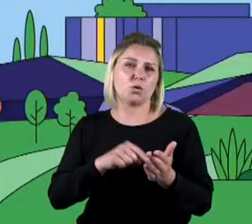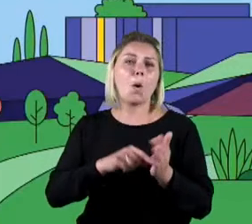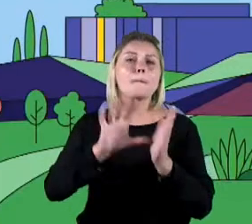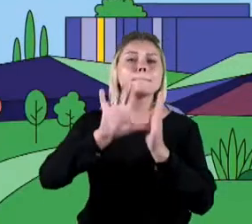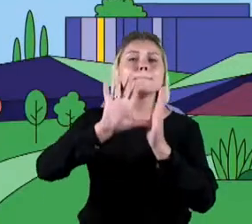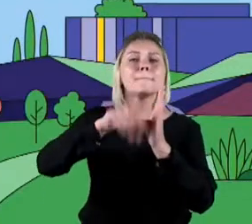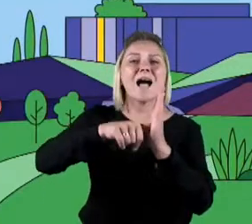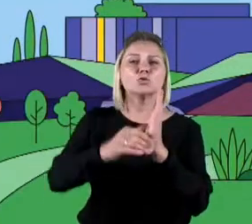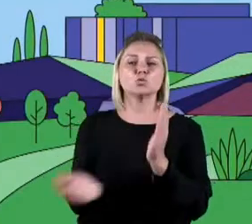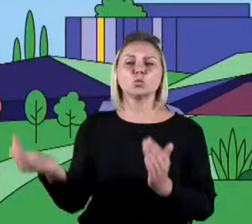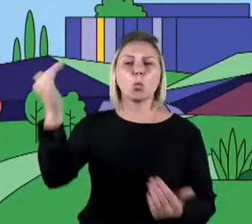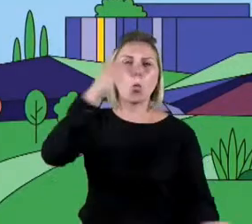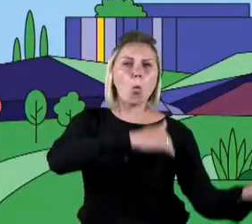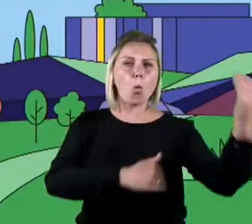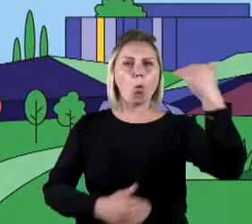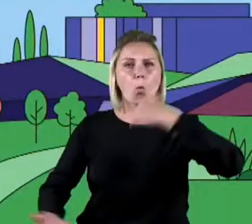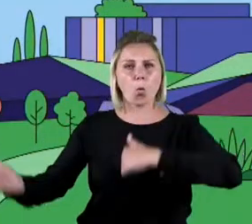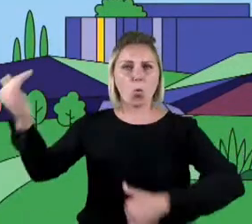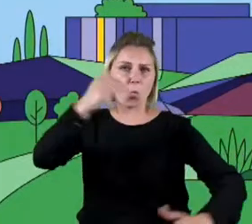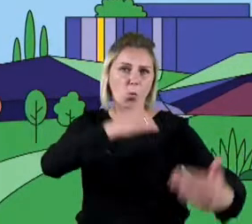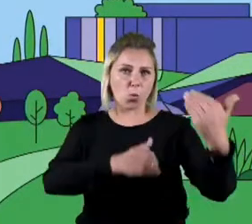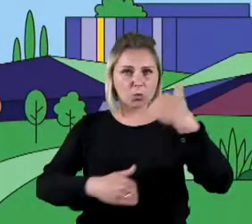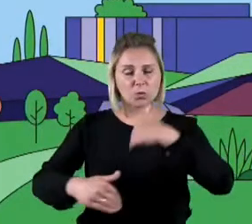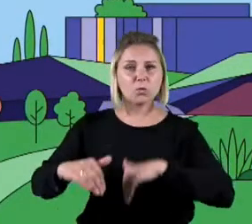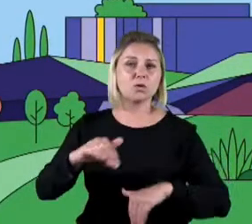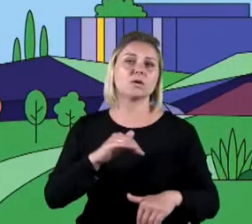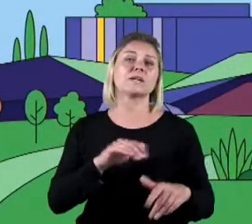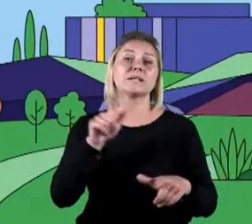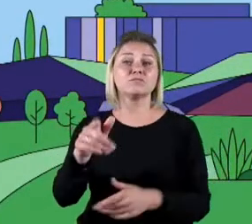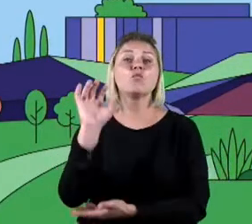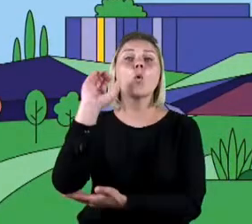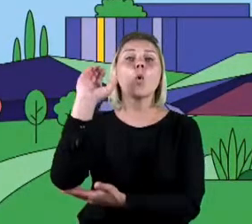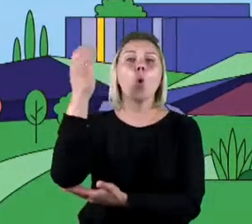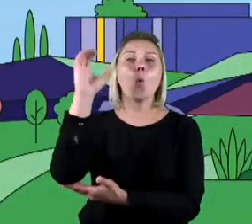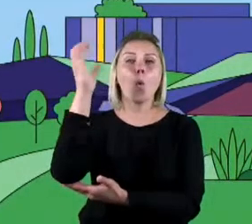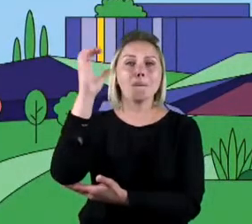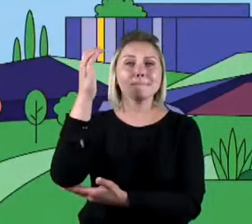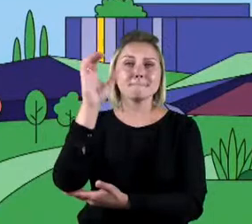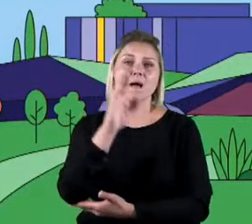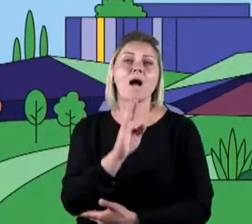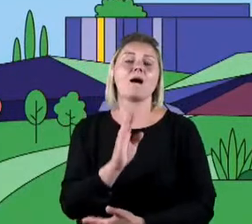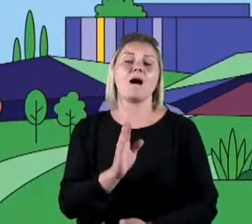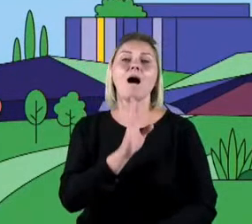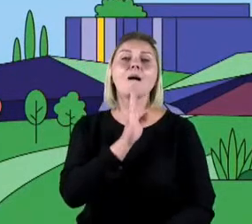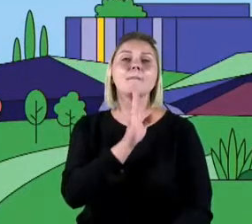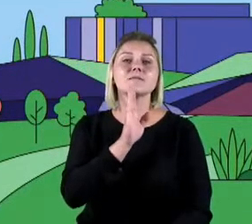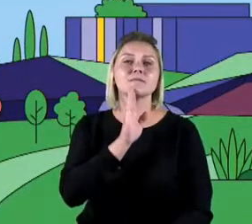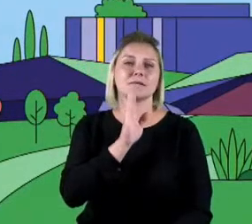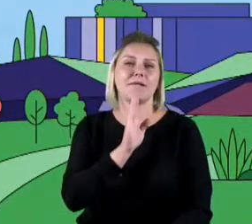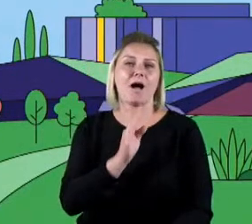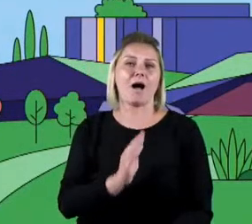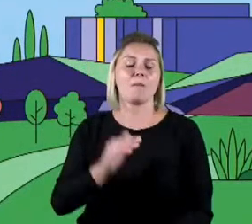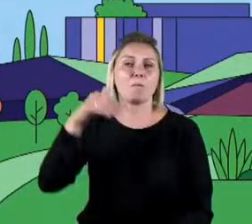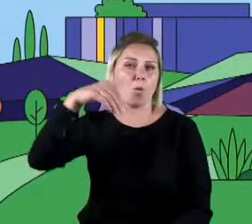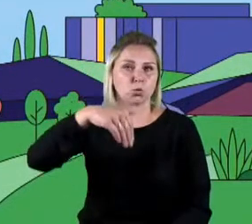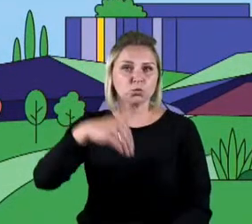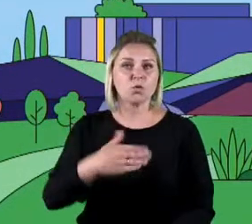is Medellin, located in the mountains in South America, in Colombia.